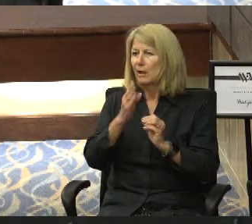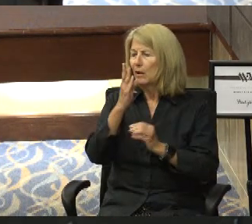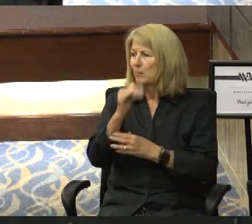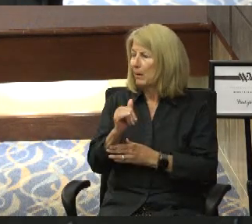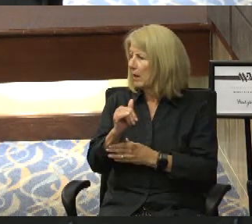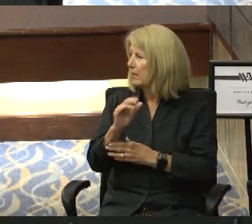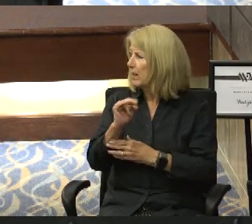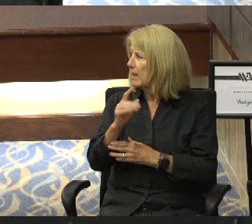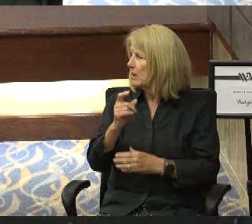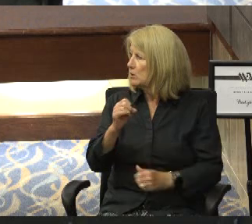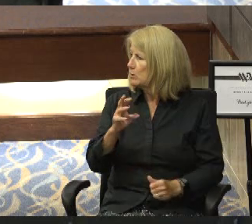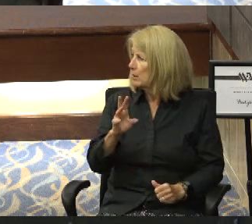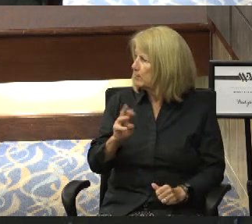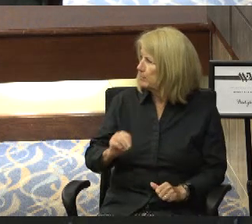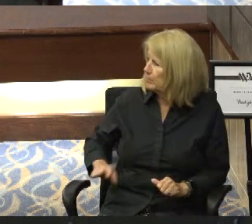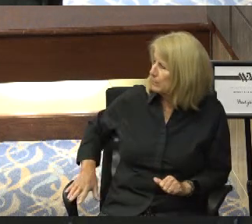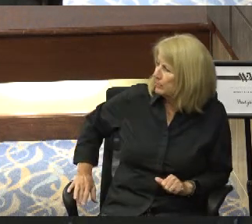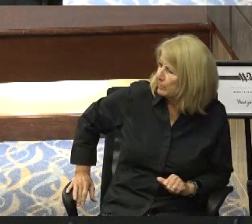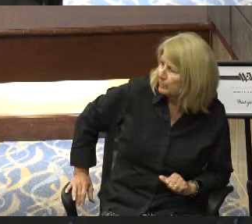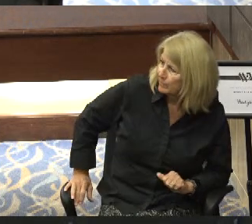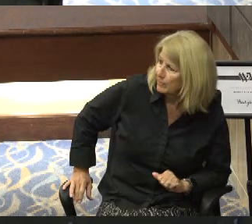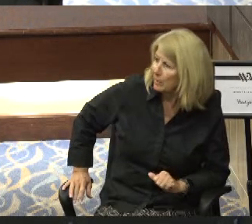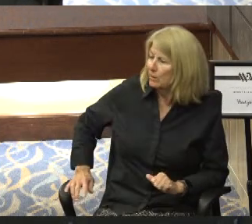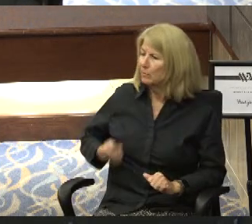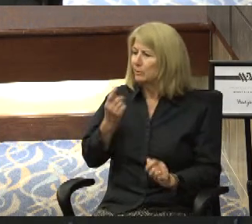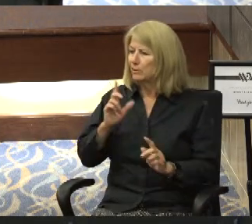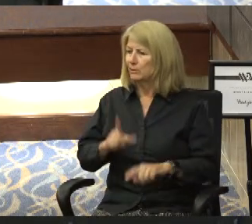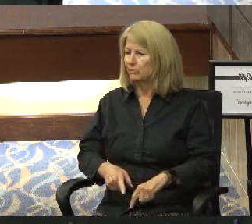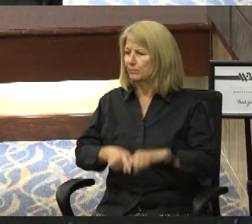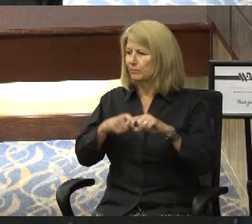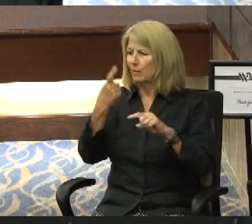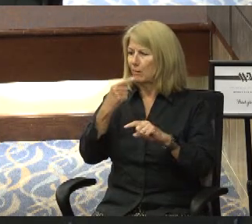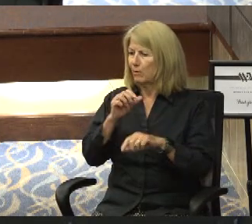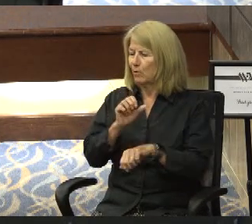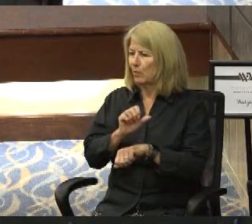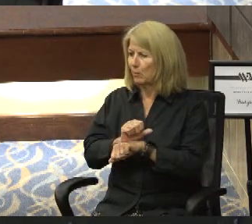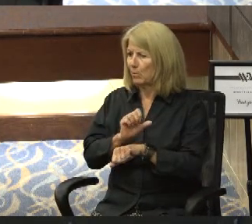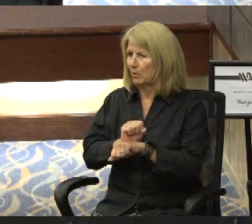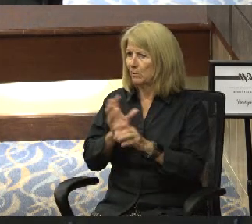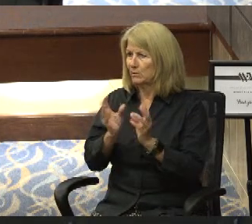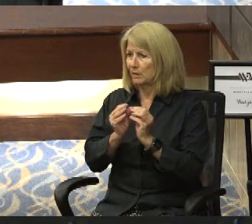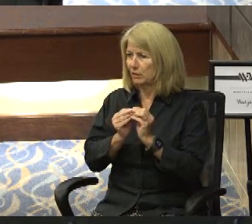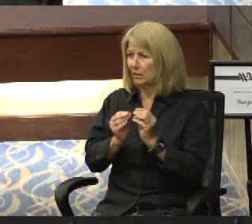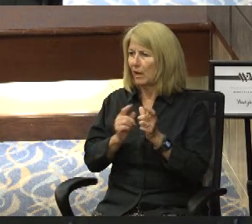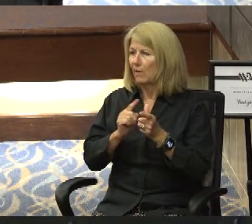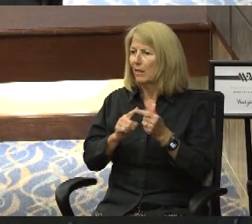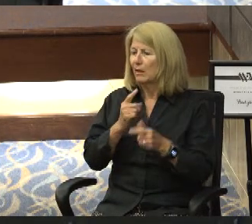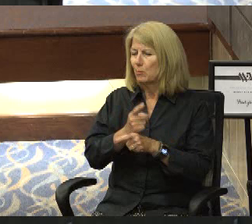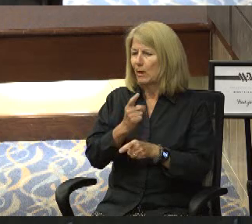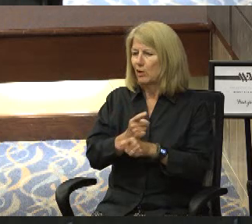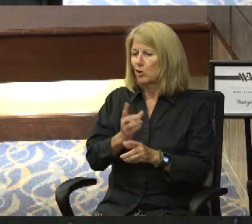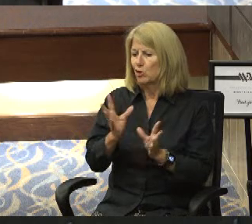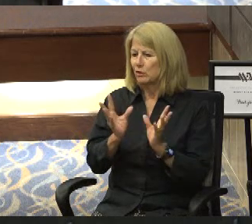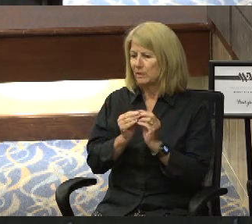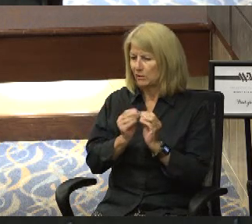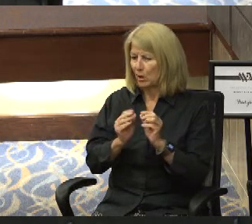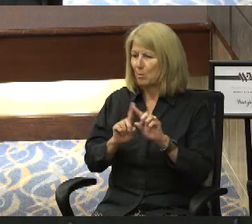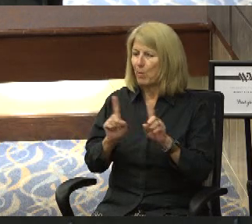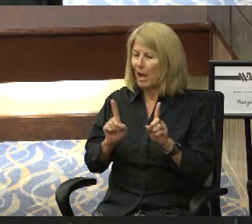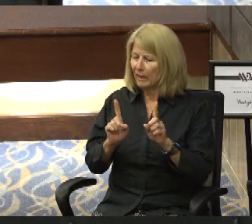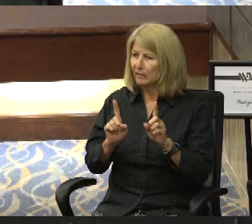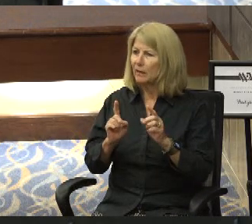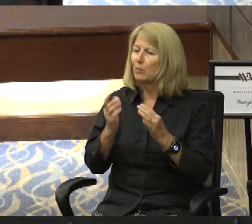not doing an executive session? Okay, so we'll just recess the work session and reconvene regular session. But we'll take a